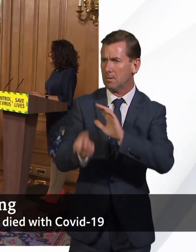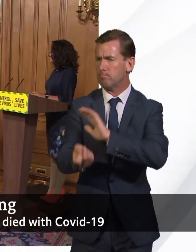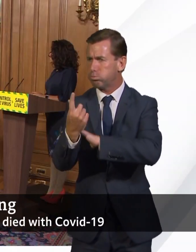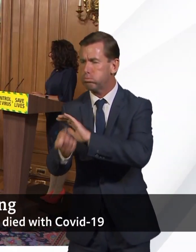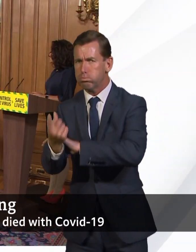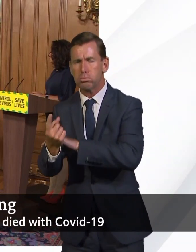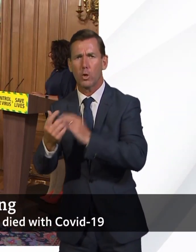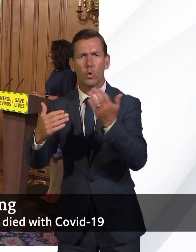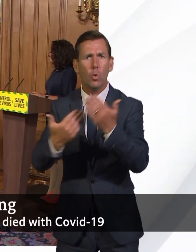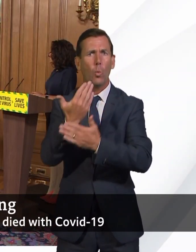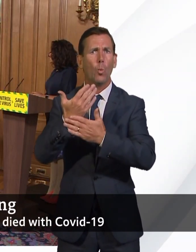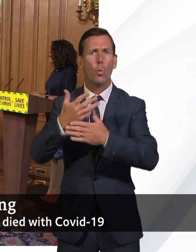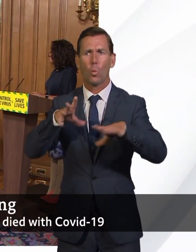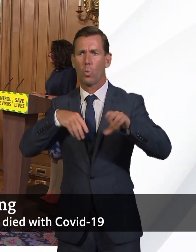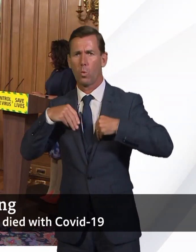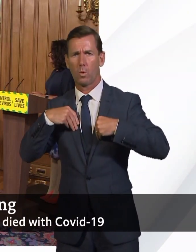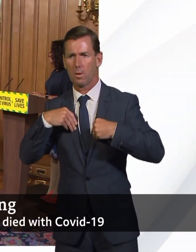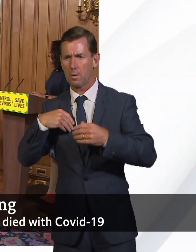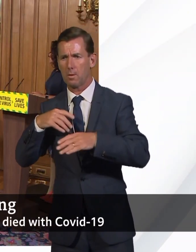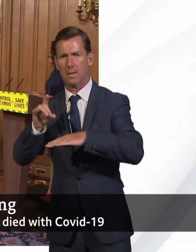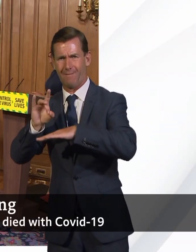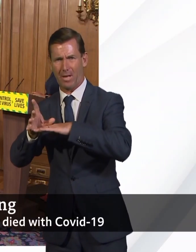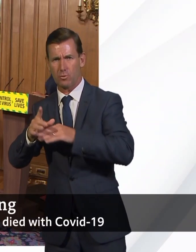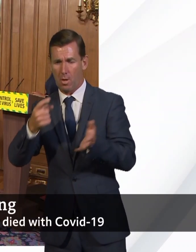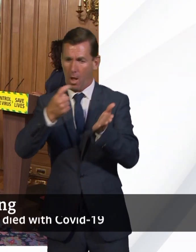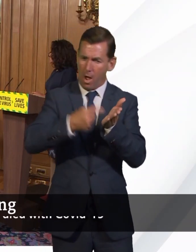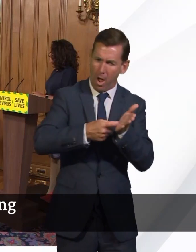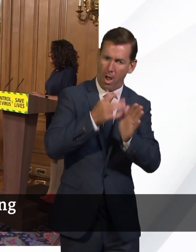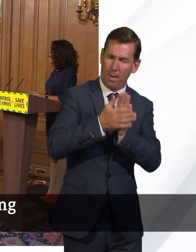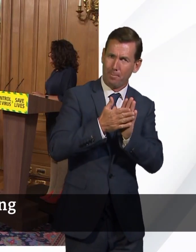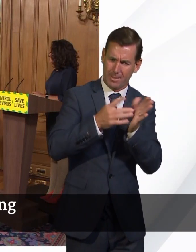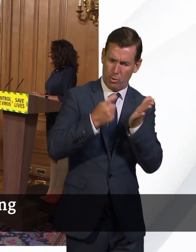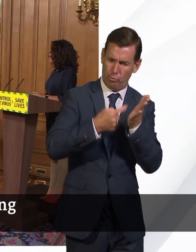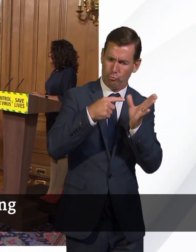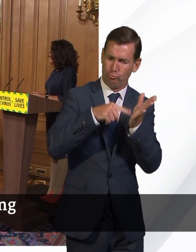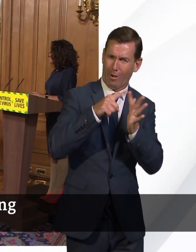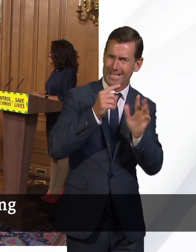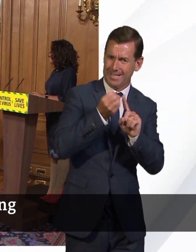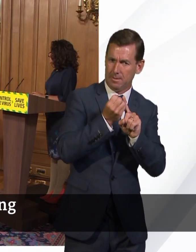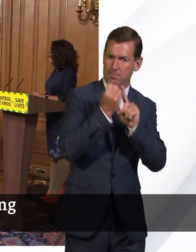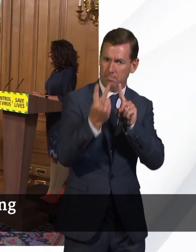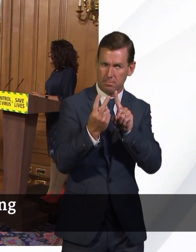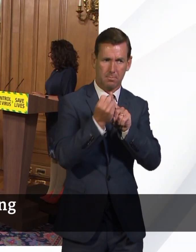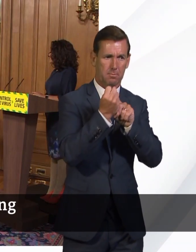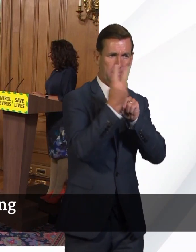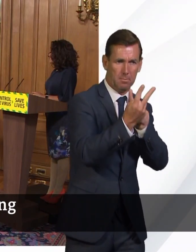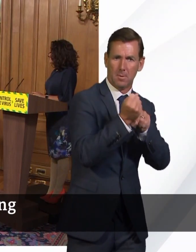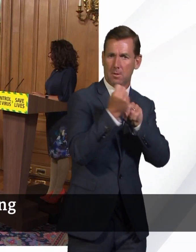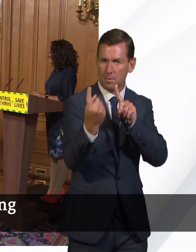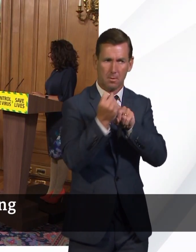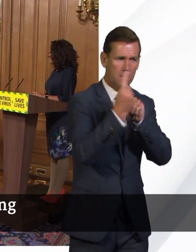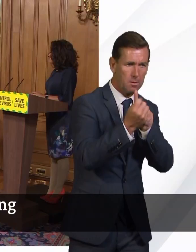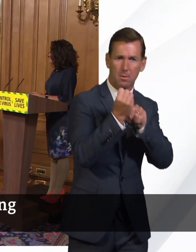cases, as well as the R, which is the rate at which they're changing. But I think, you